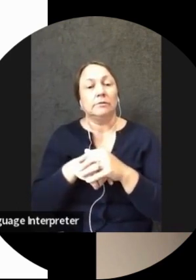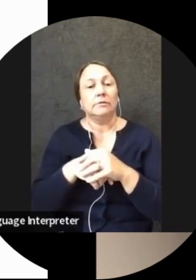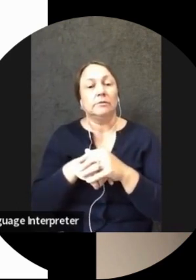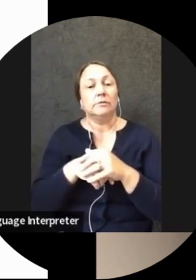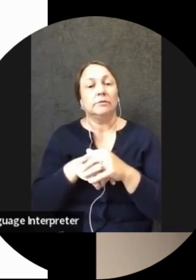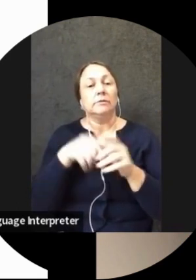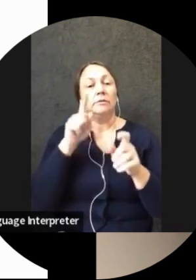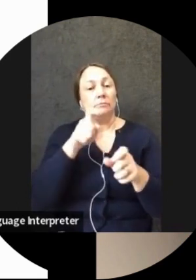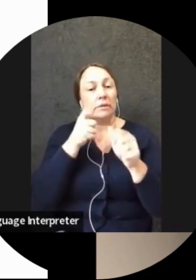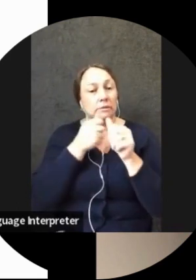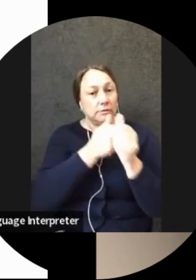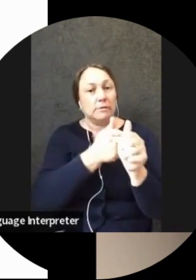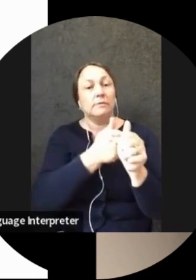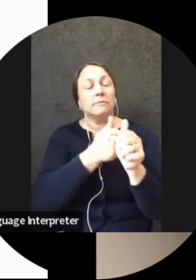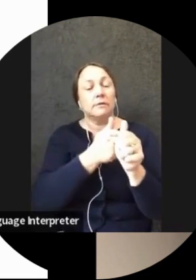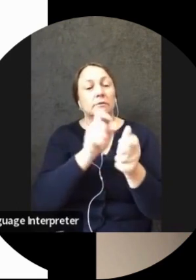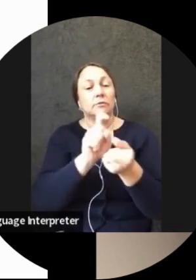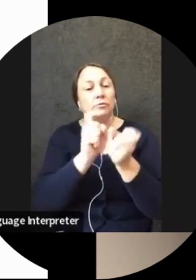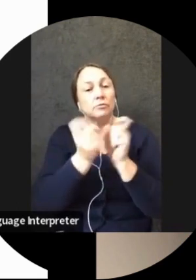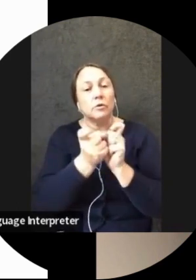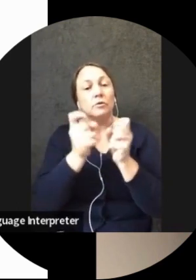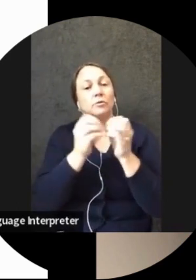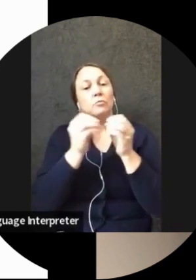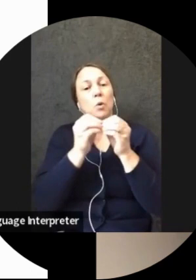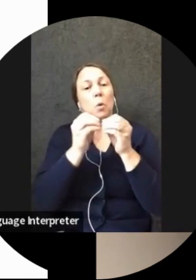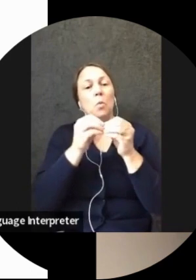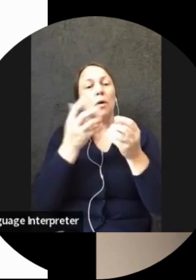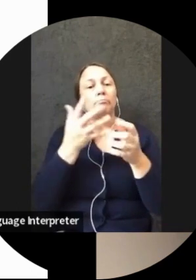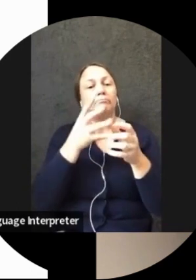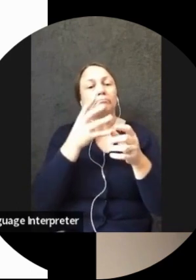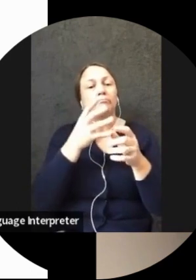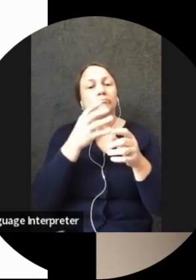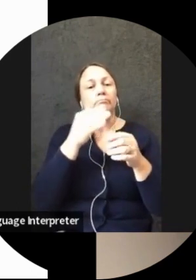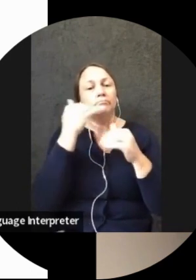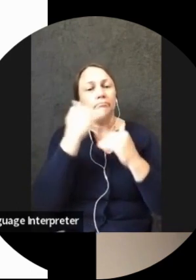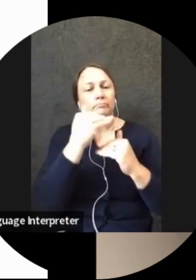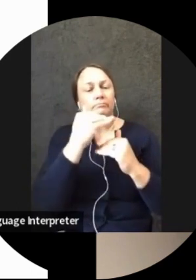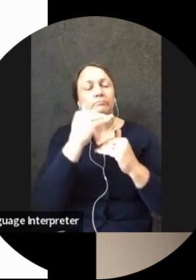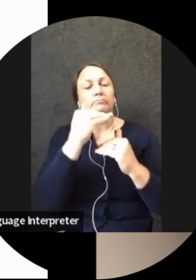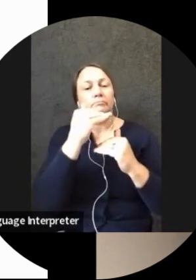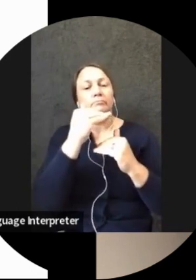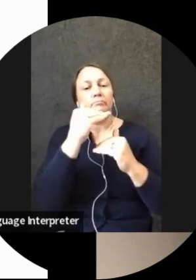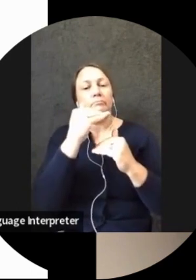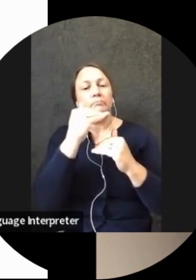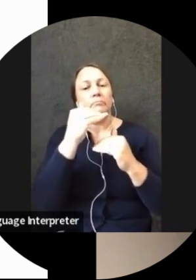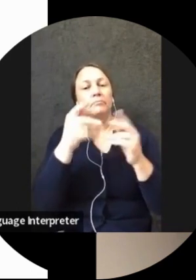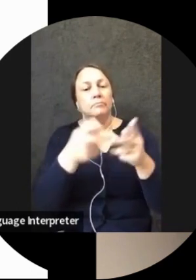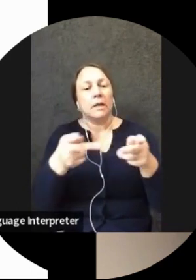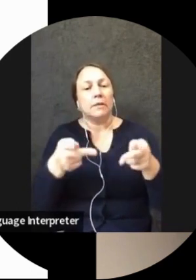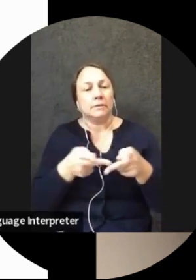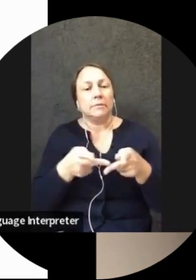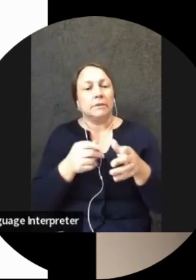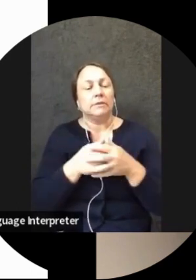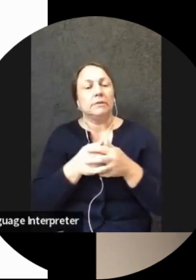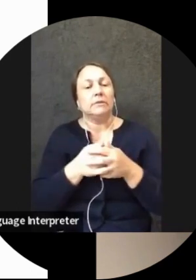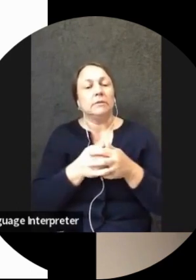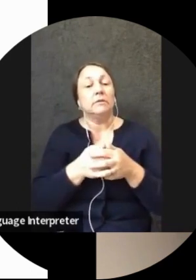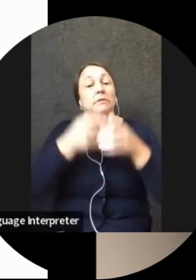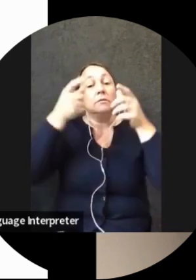contemplates a change to a more restrictive placement. And that occurs when a